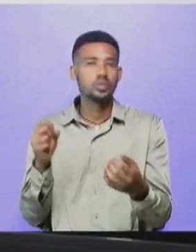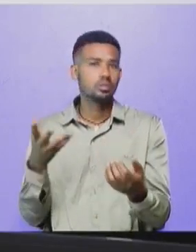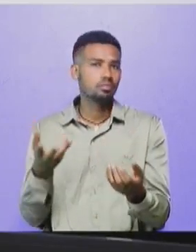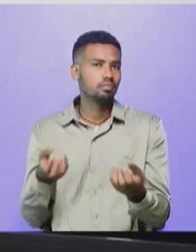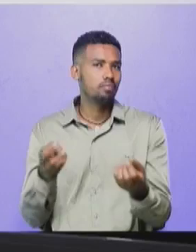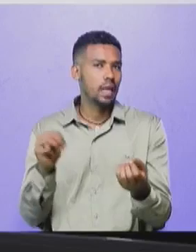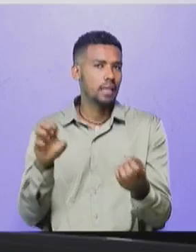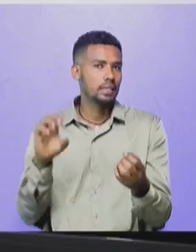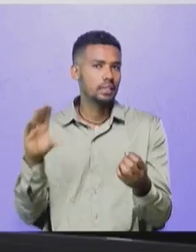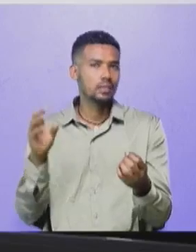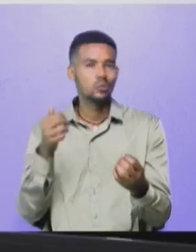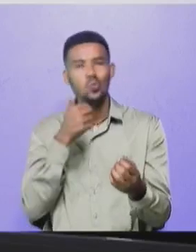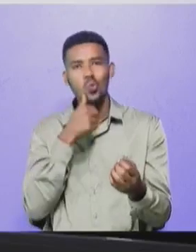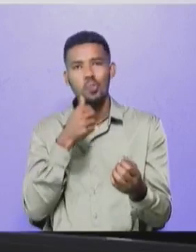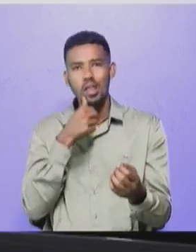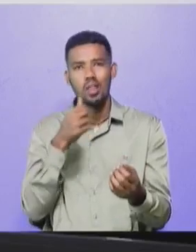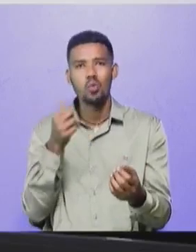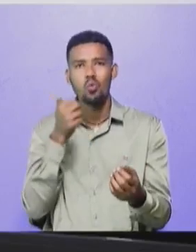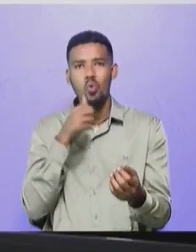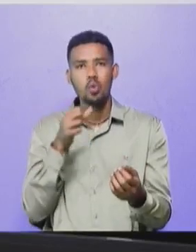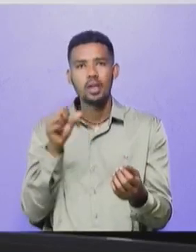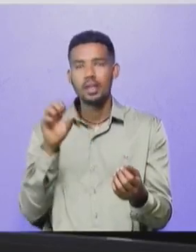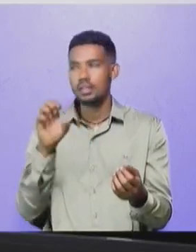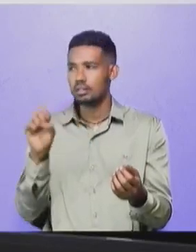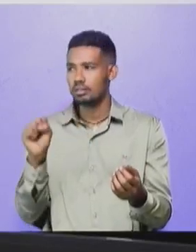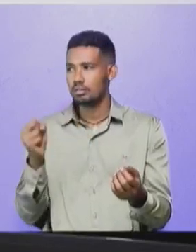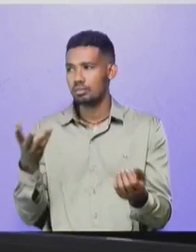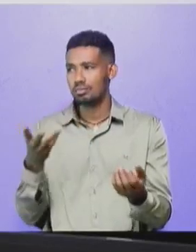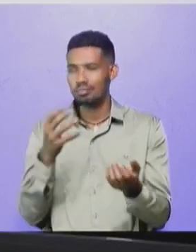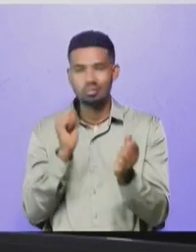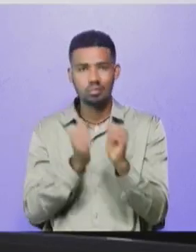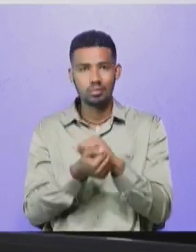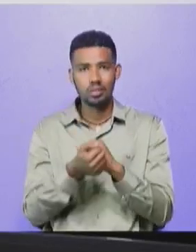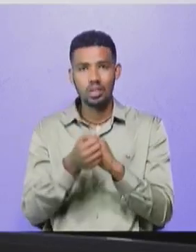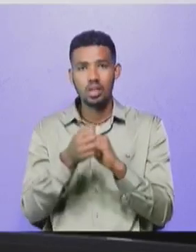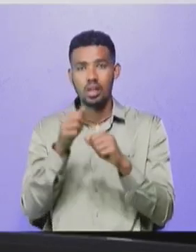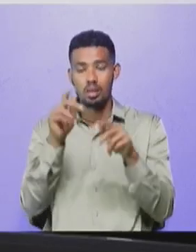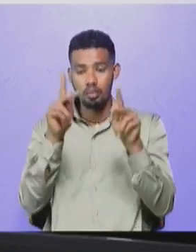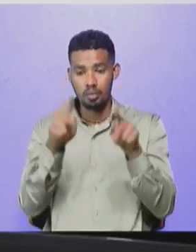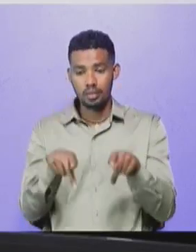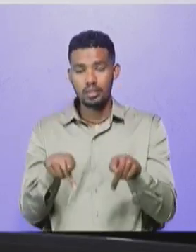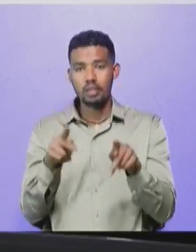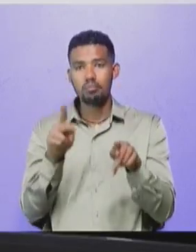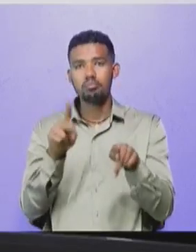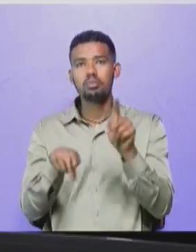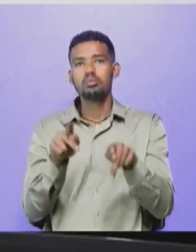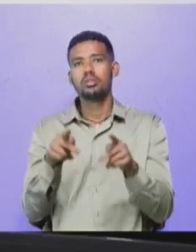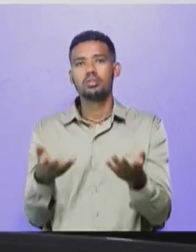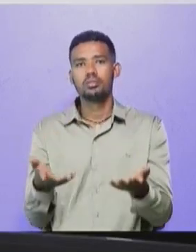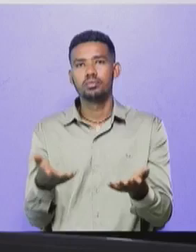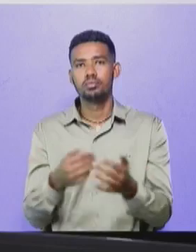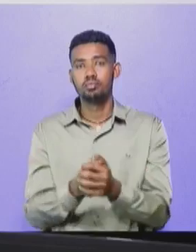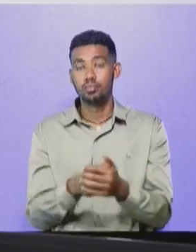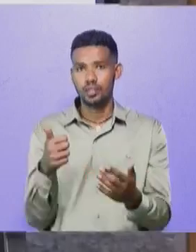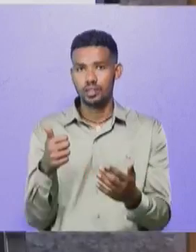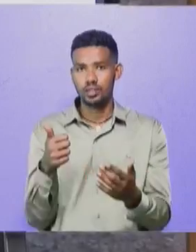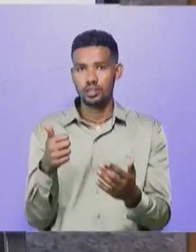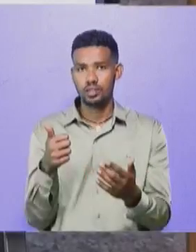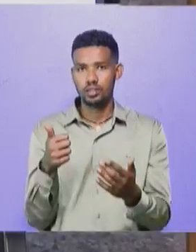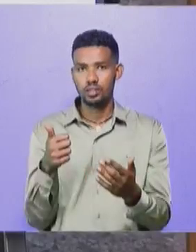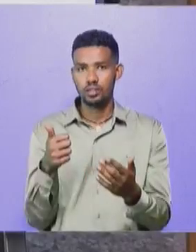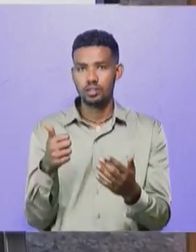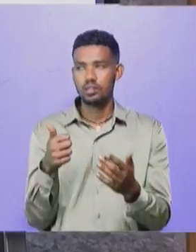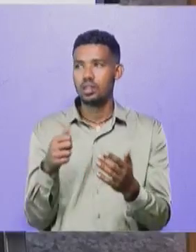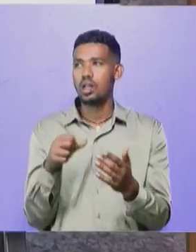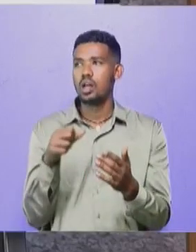Woman, women. And here's person, people. Here is the rules. Here